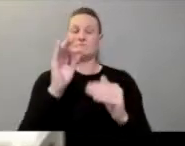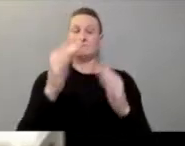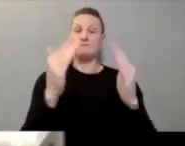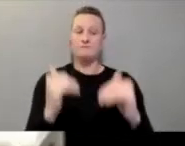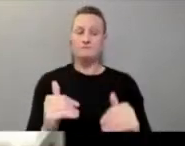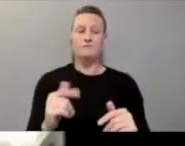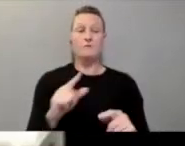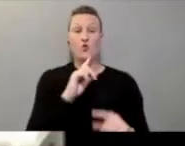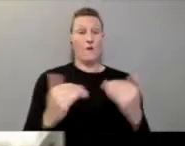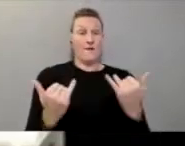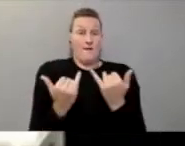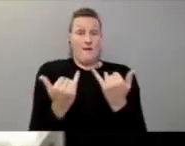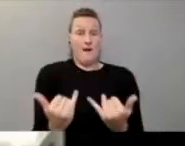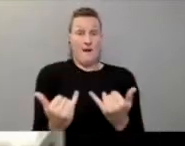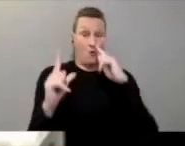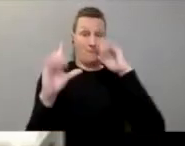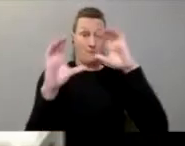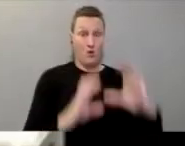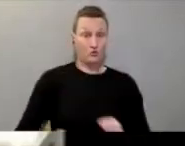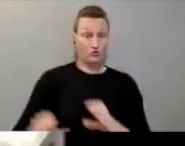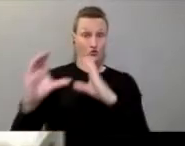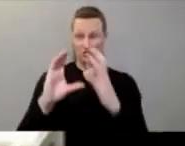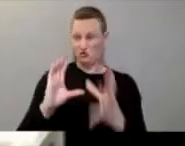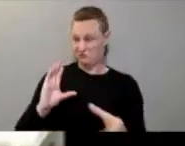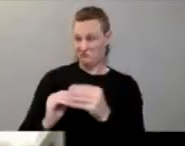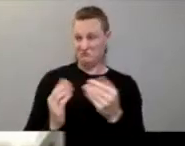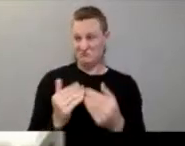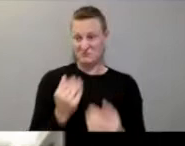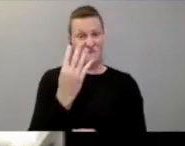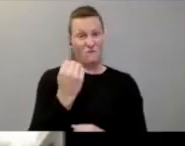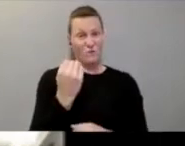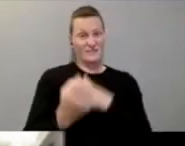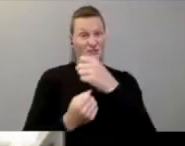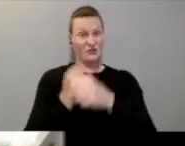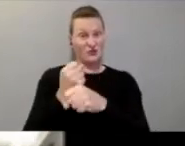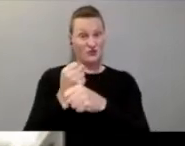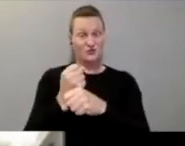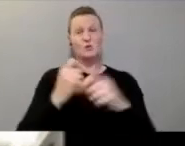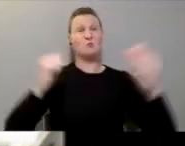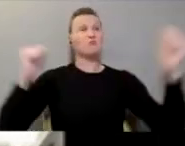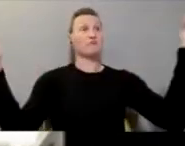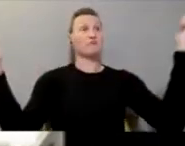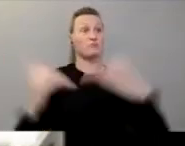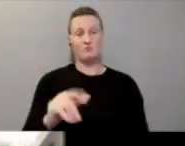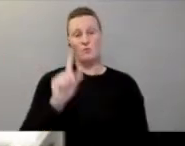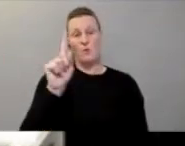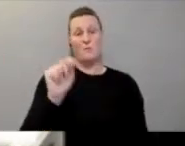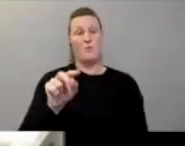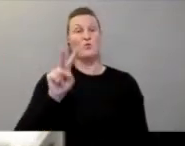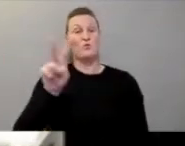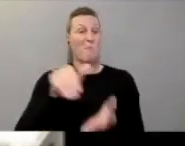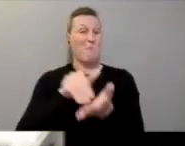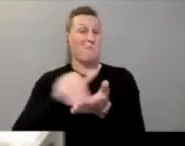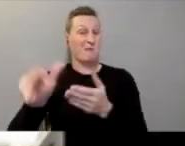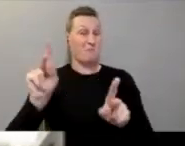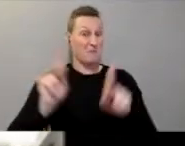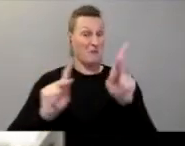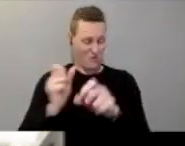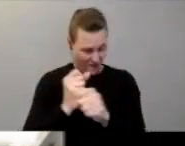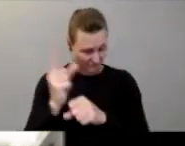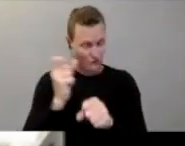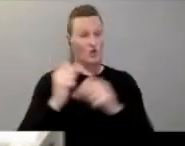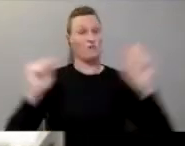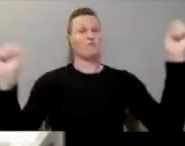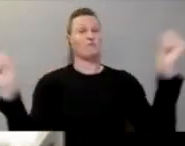Now, more than 14 years later, we have an audience of more than 1.2 million people annually, making Nuit Blanche the largest